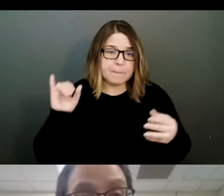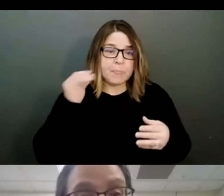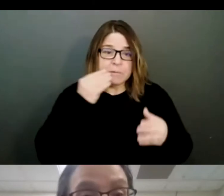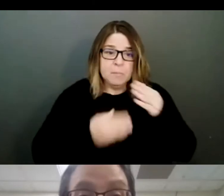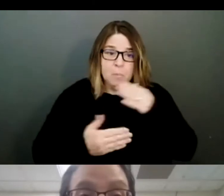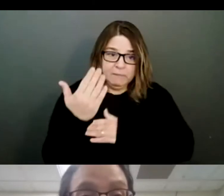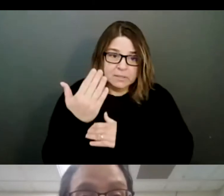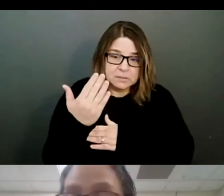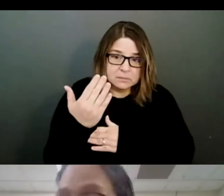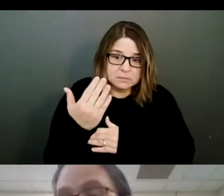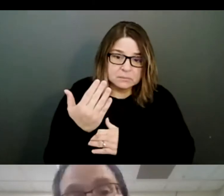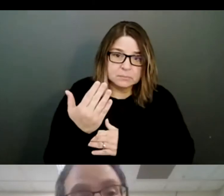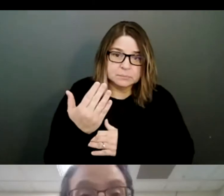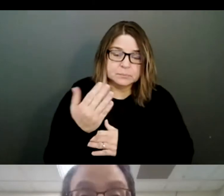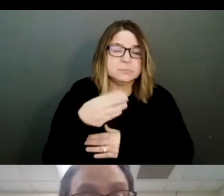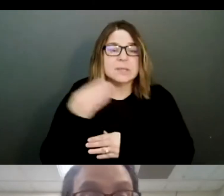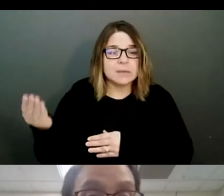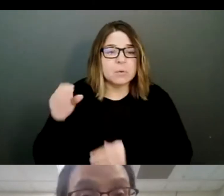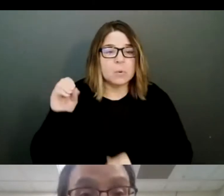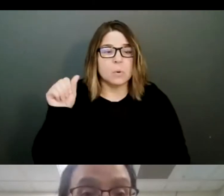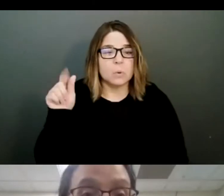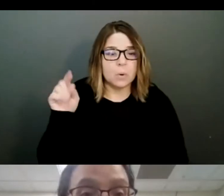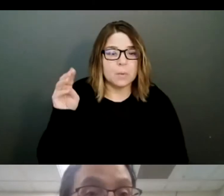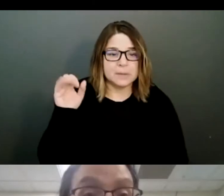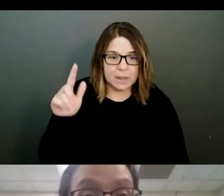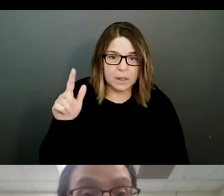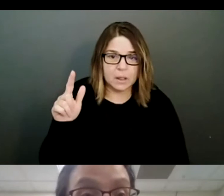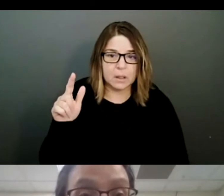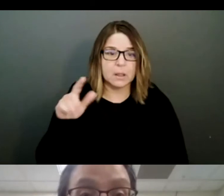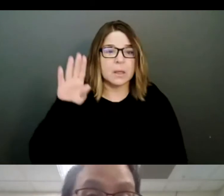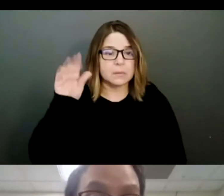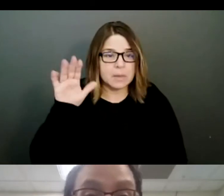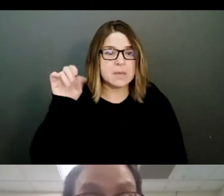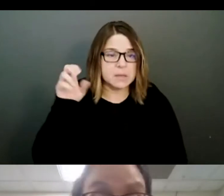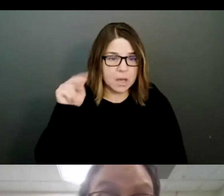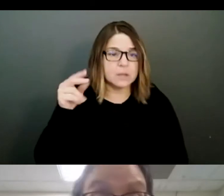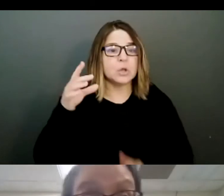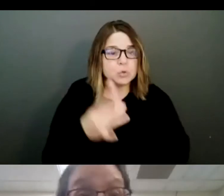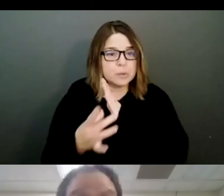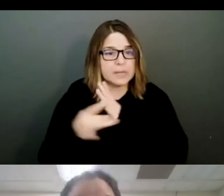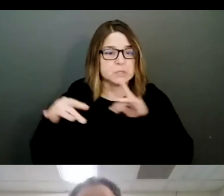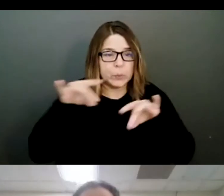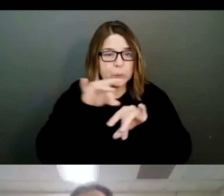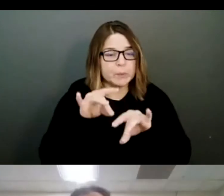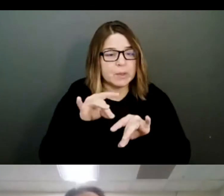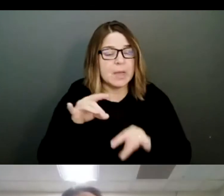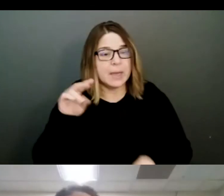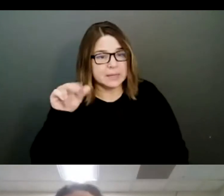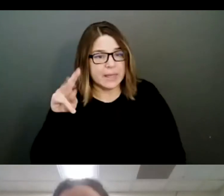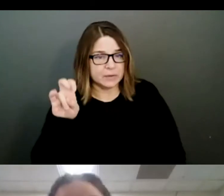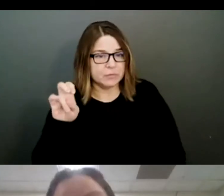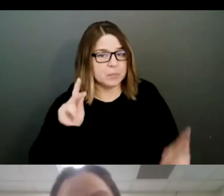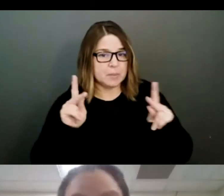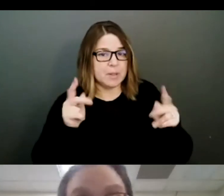if, we're going to give you some oatmeal and we're going to put some bacon grease on it, because Natives love that, I